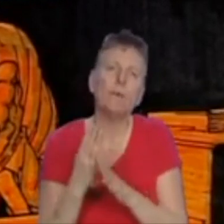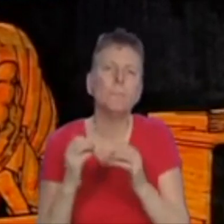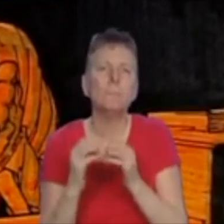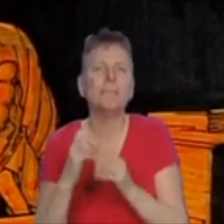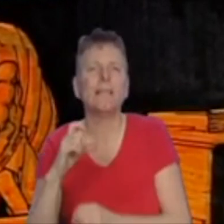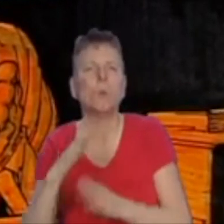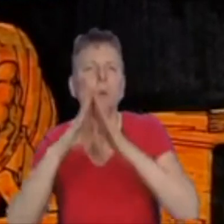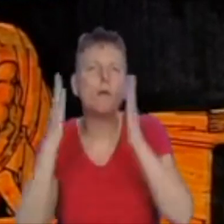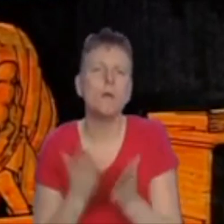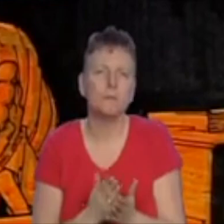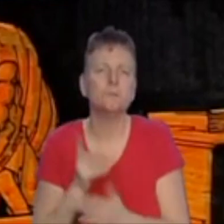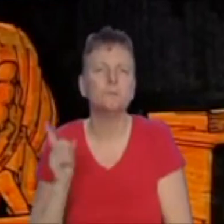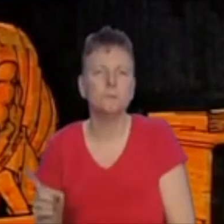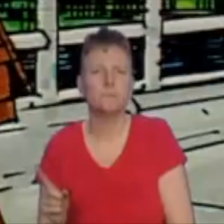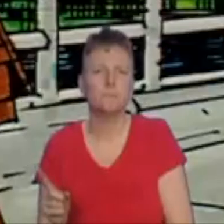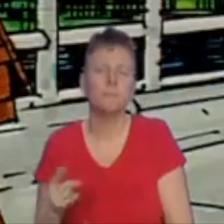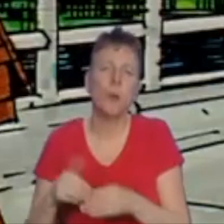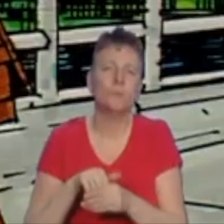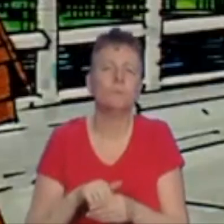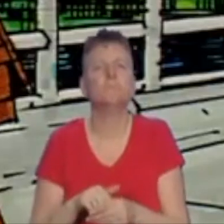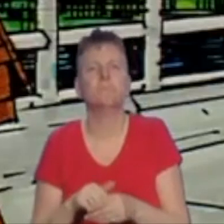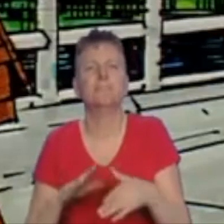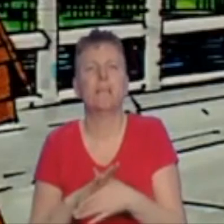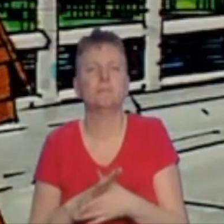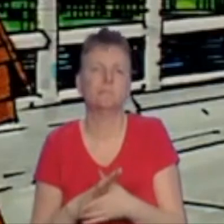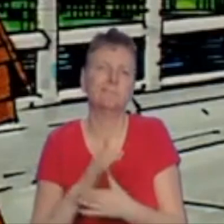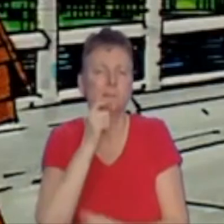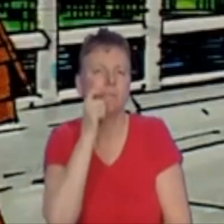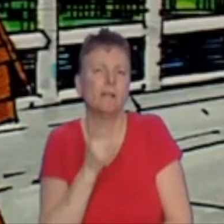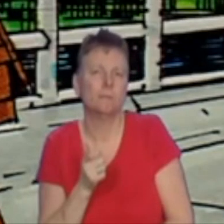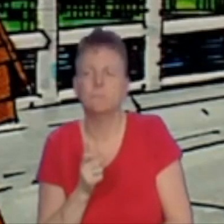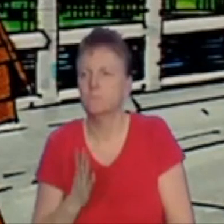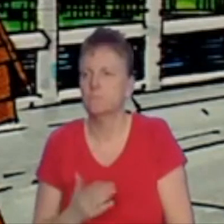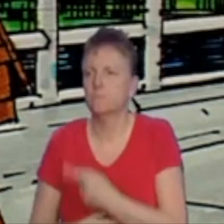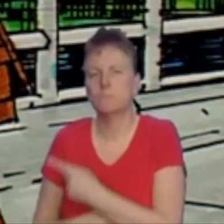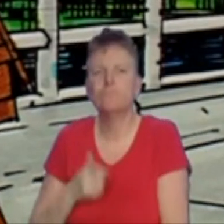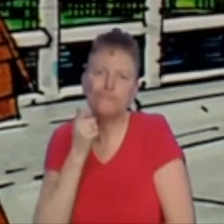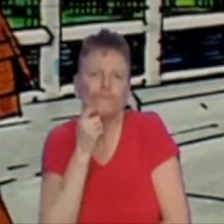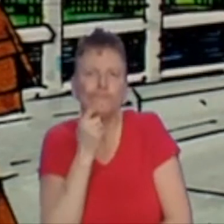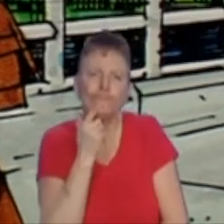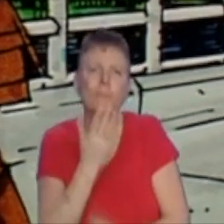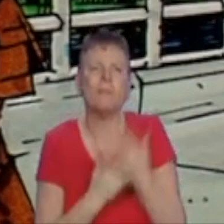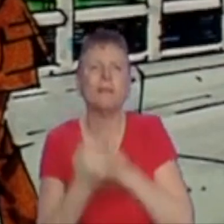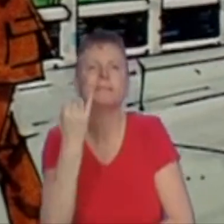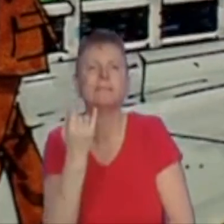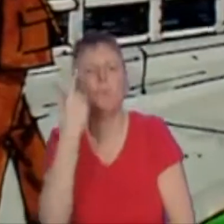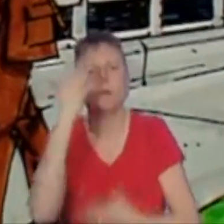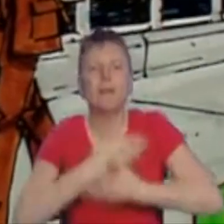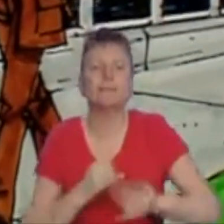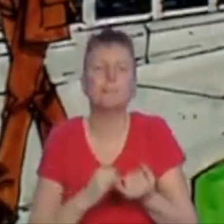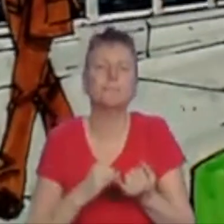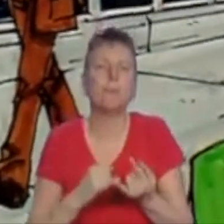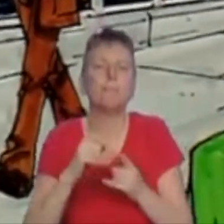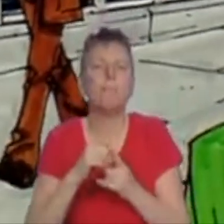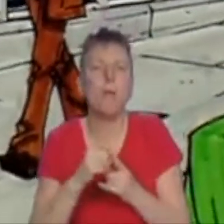including the sex habits of Bulgarian leaders. At about 6:30 p.m. on September the 7th, 1978, Markov was walking